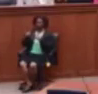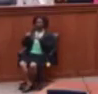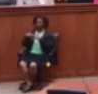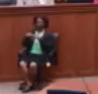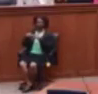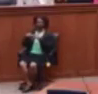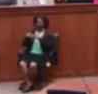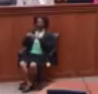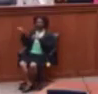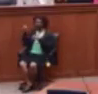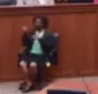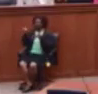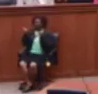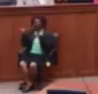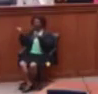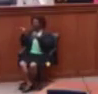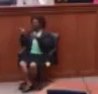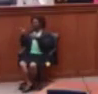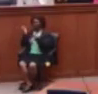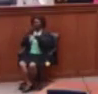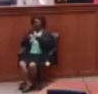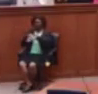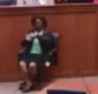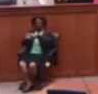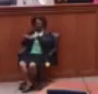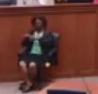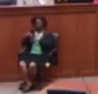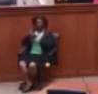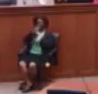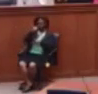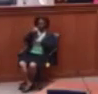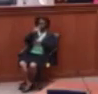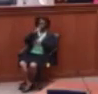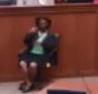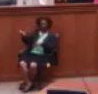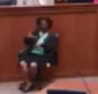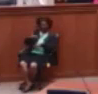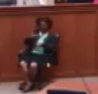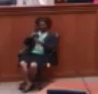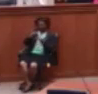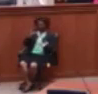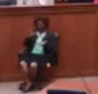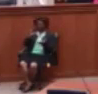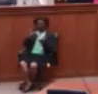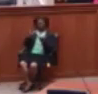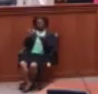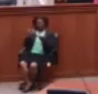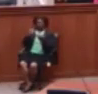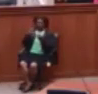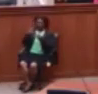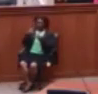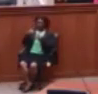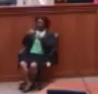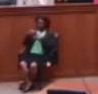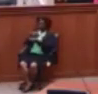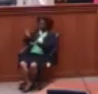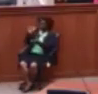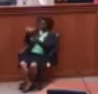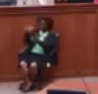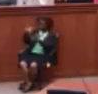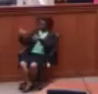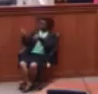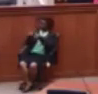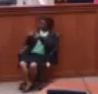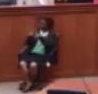difficult to access employers at times to help with things like work-based learning experiences,